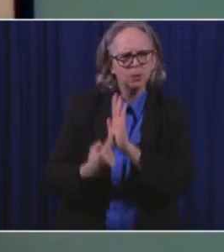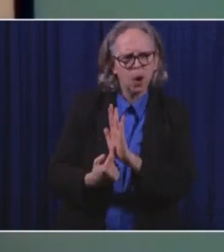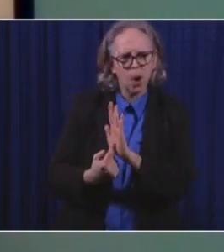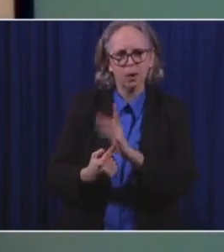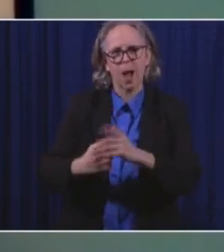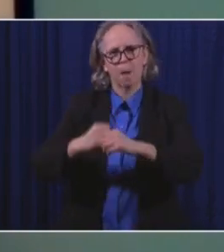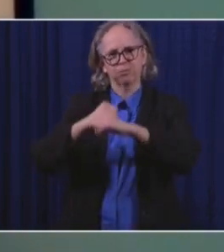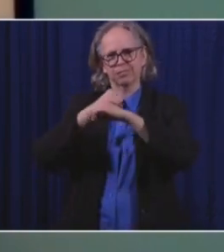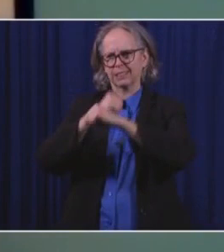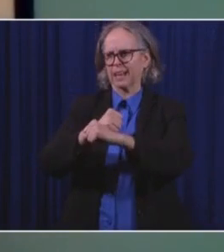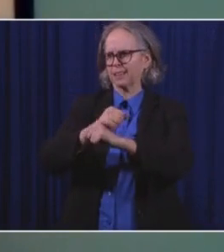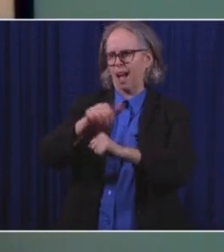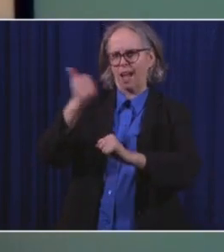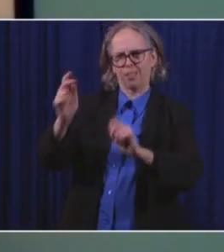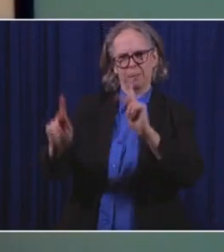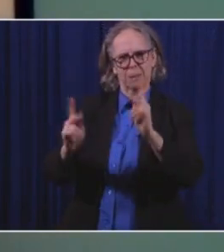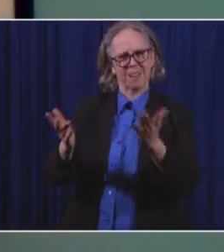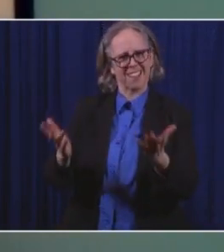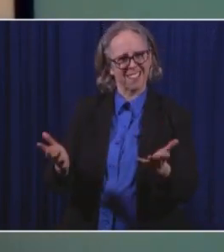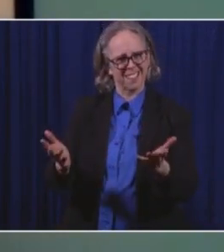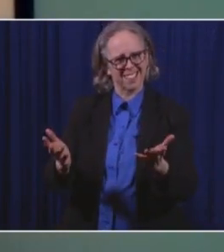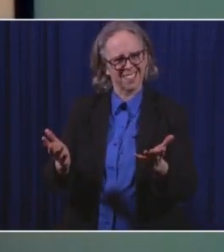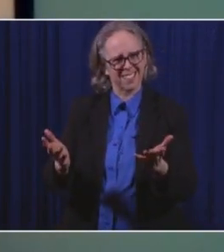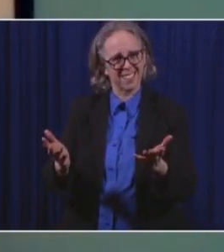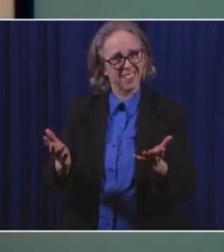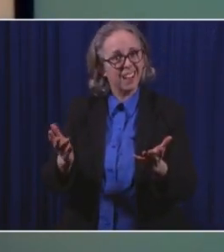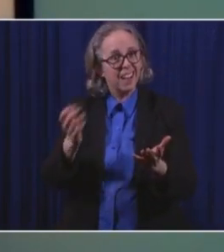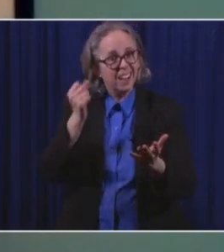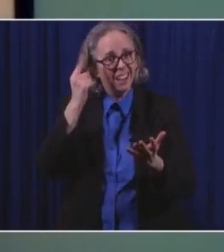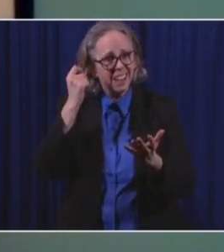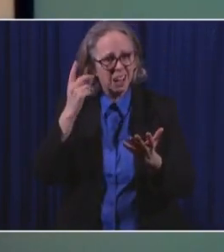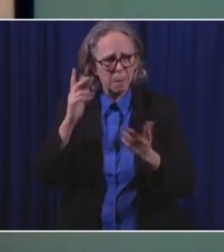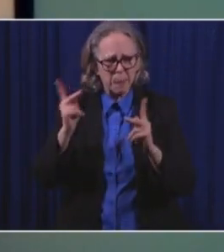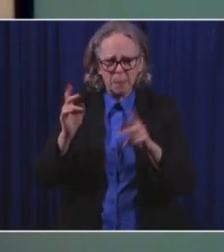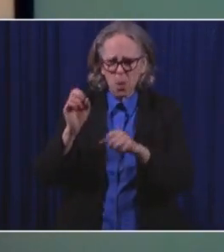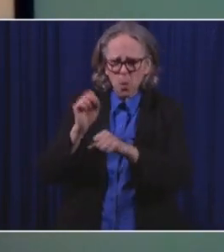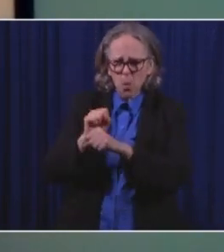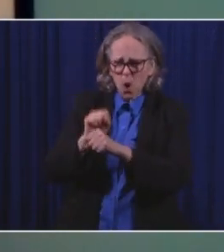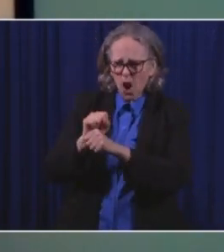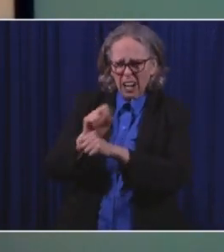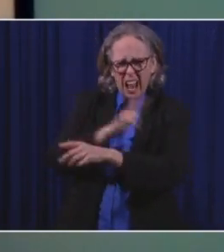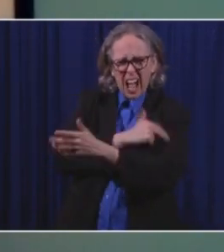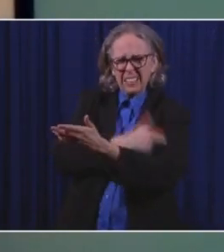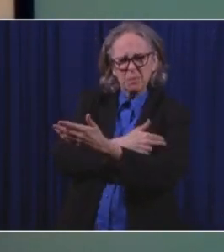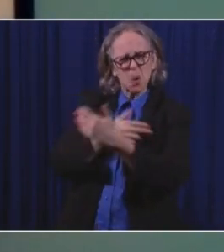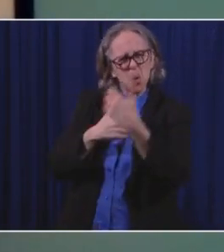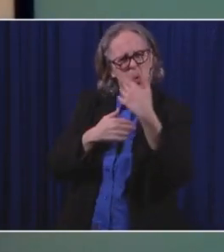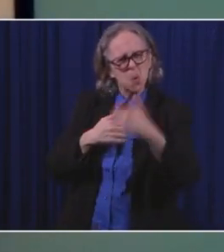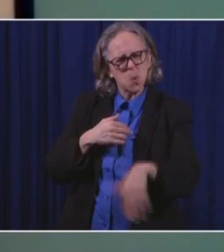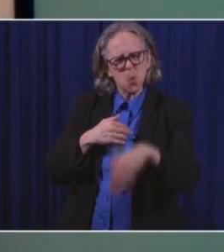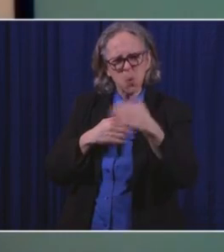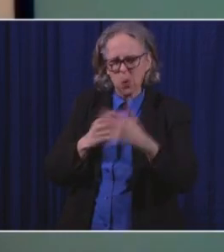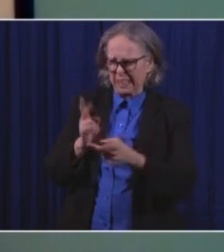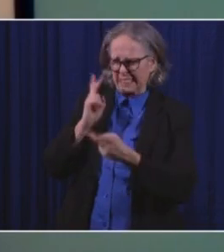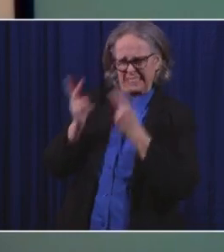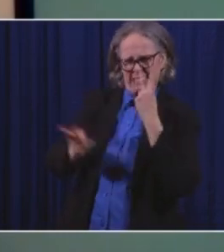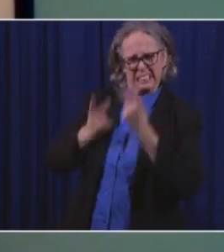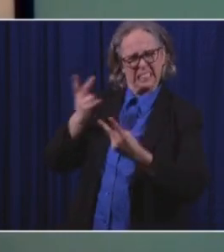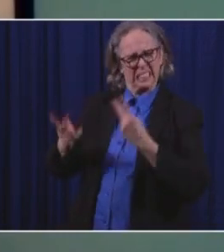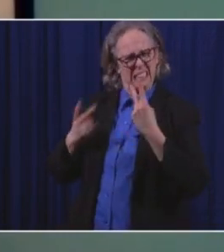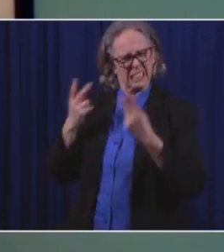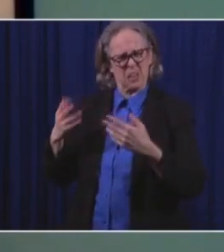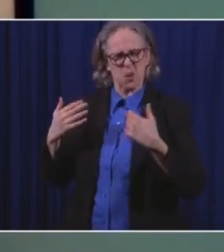in hospitals, and unfortunately, it's the sad truth for over 7,000 Ohio families. This is truly a matter of life and